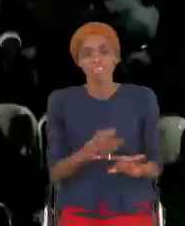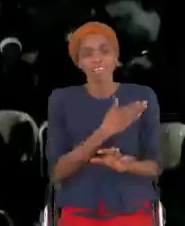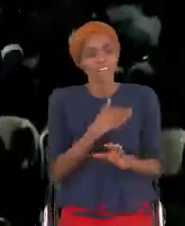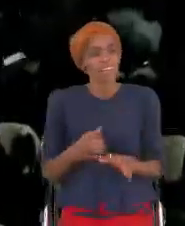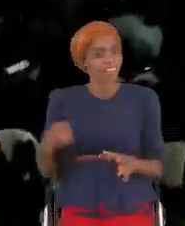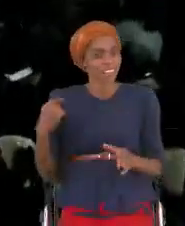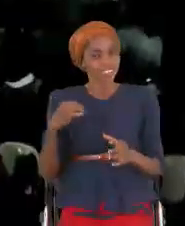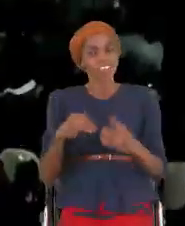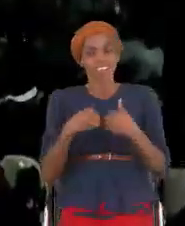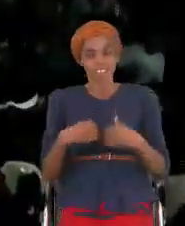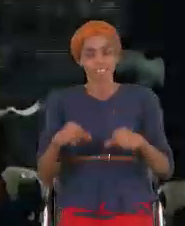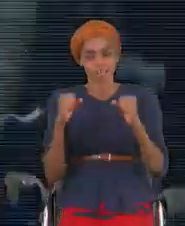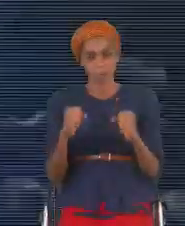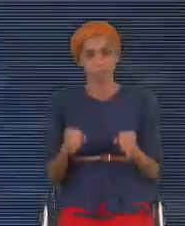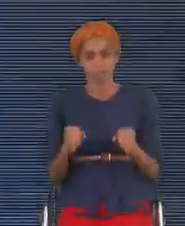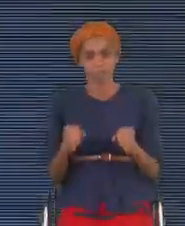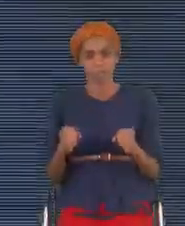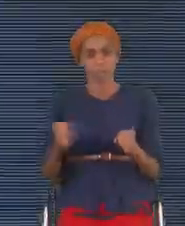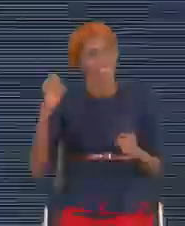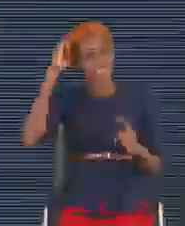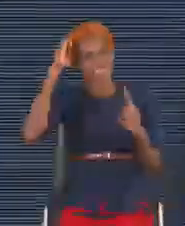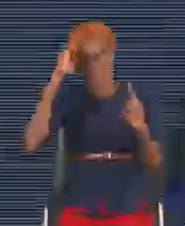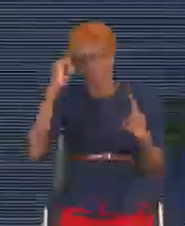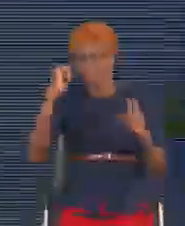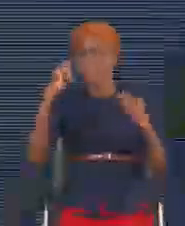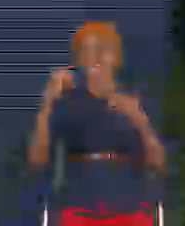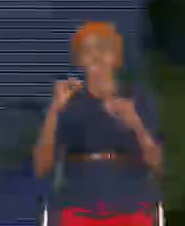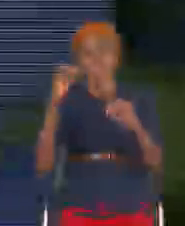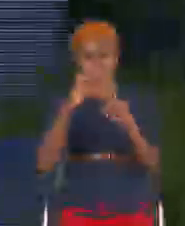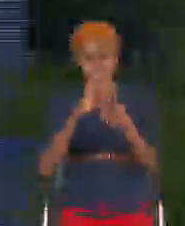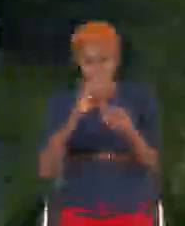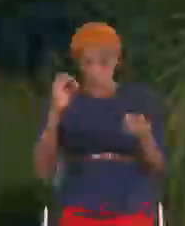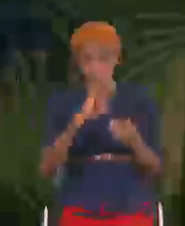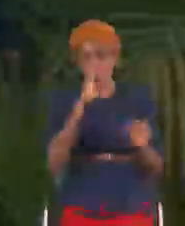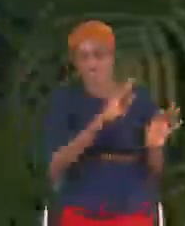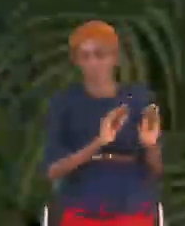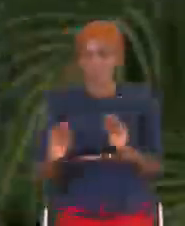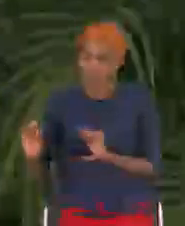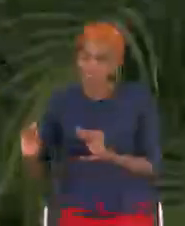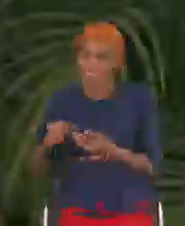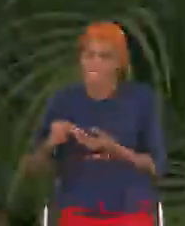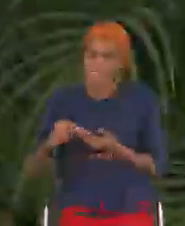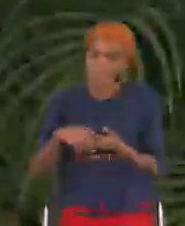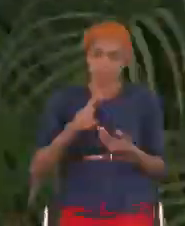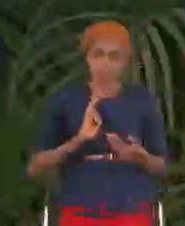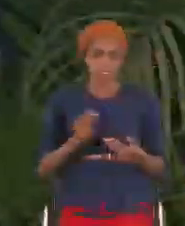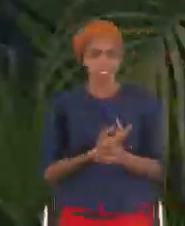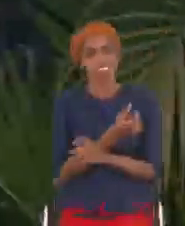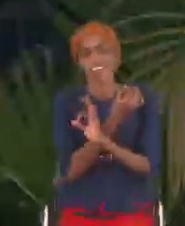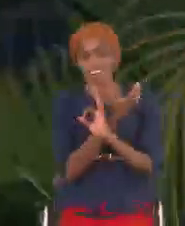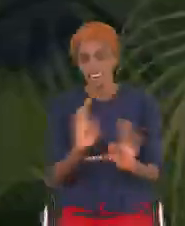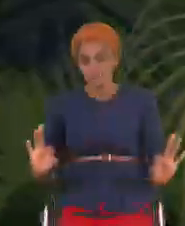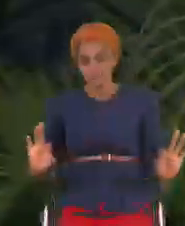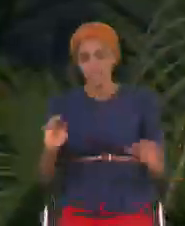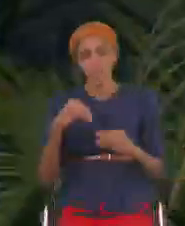the power, and his spirit is moving among us. Liberation in